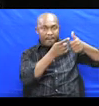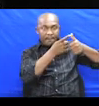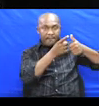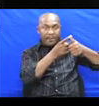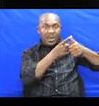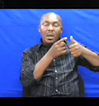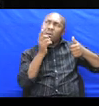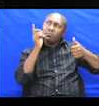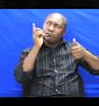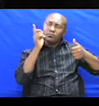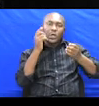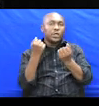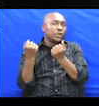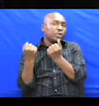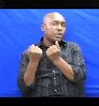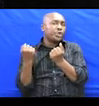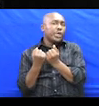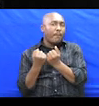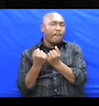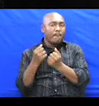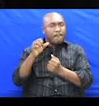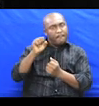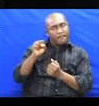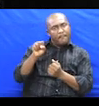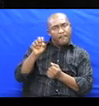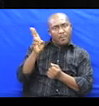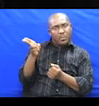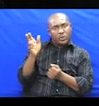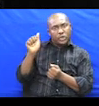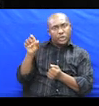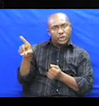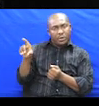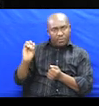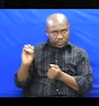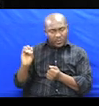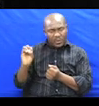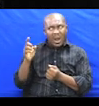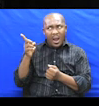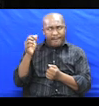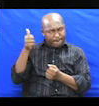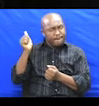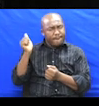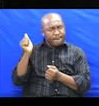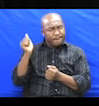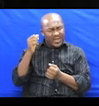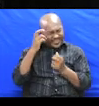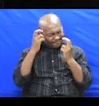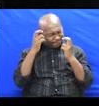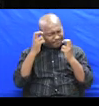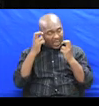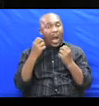The objectives of the colonial economy were most shaped by the interest of